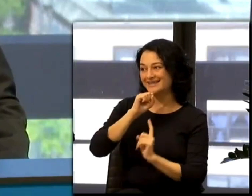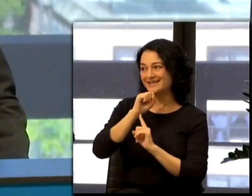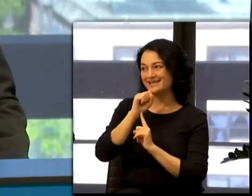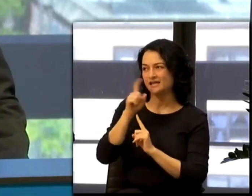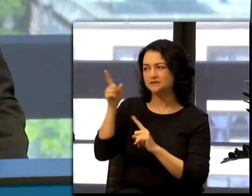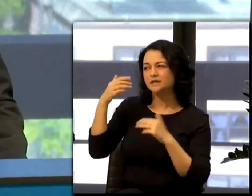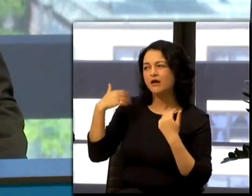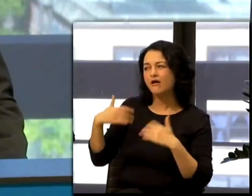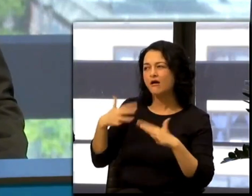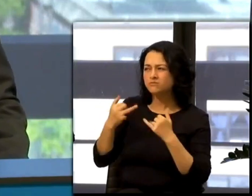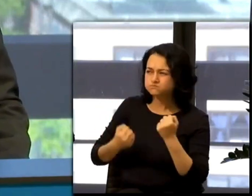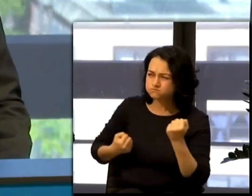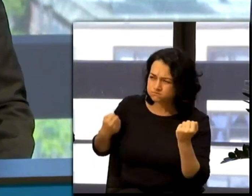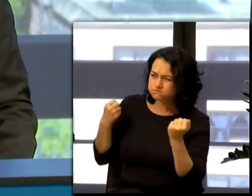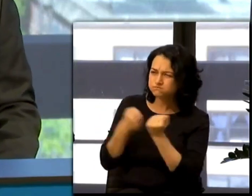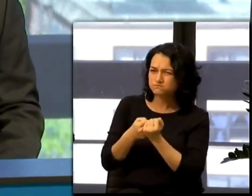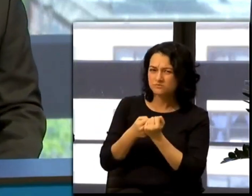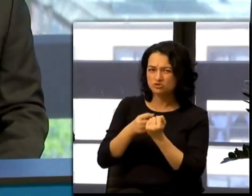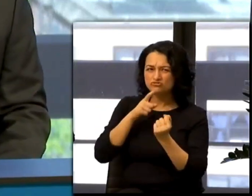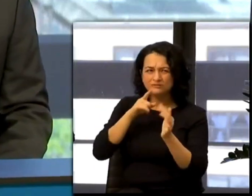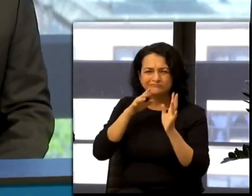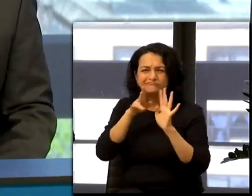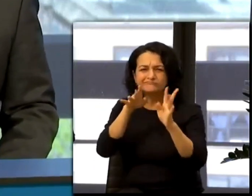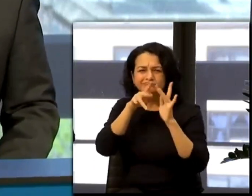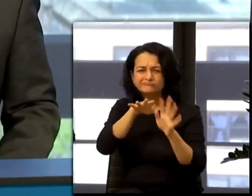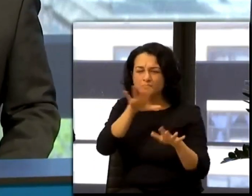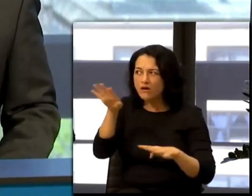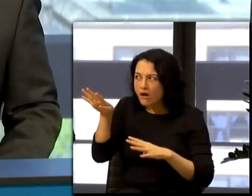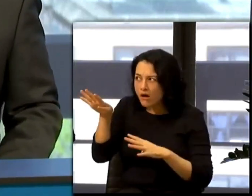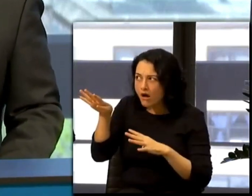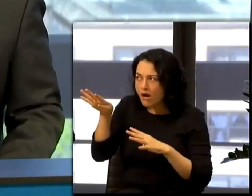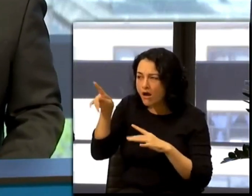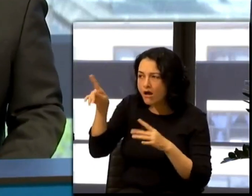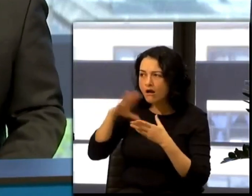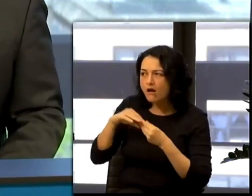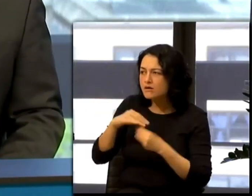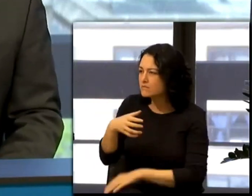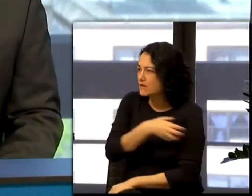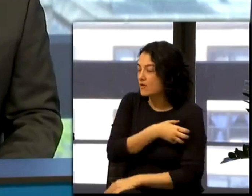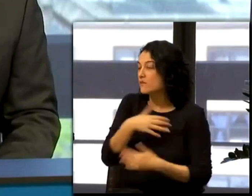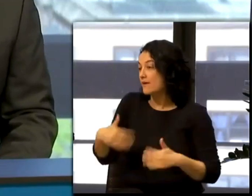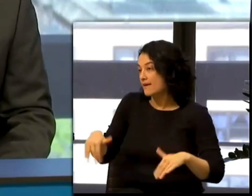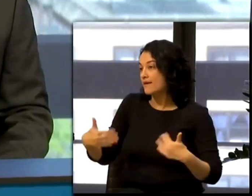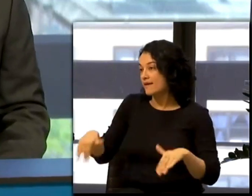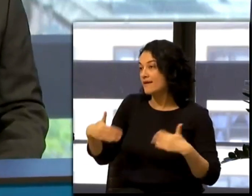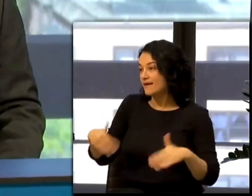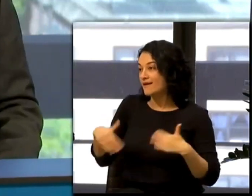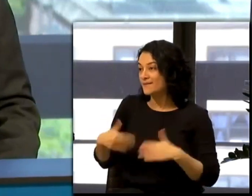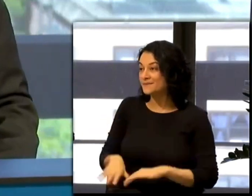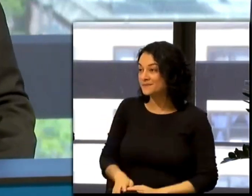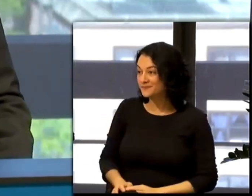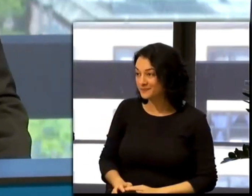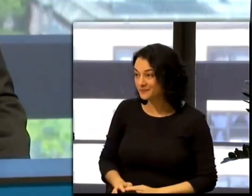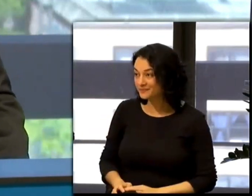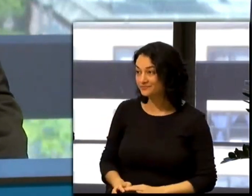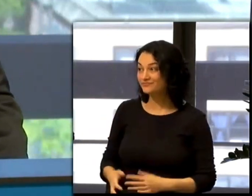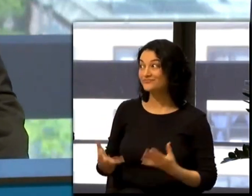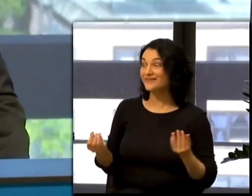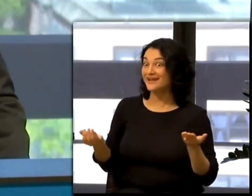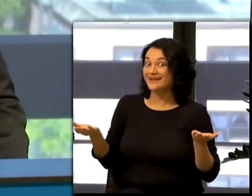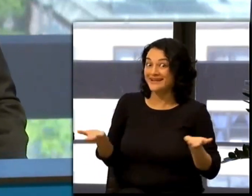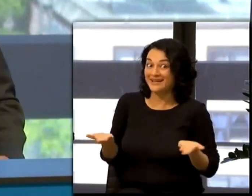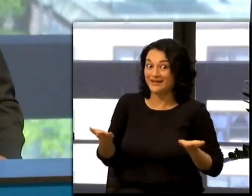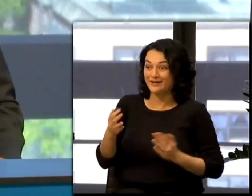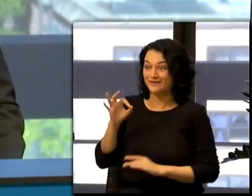this important discussion through generations, and to the Ford Foundation and Rebecca Coakley for offering us a home for